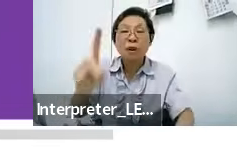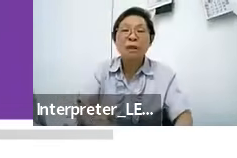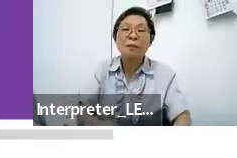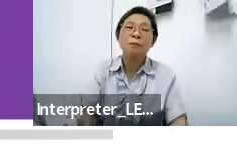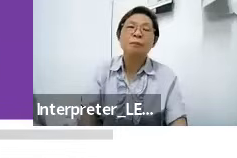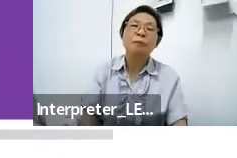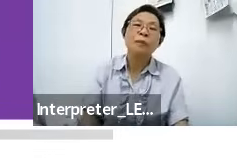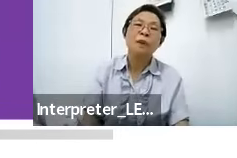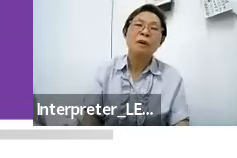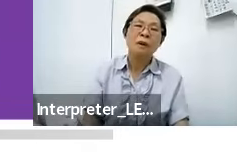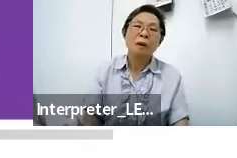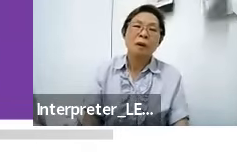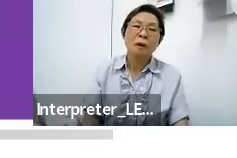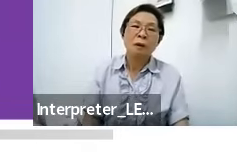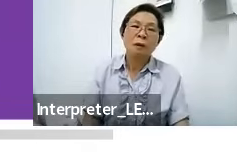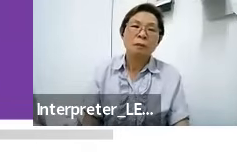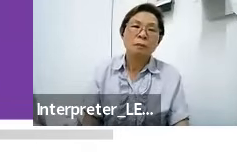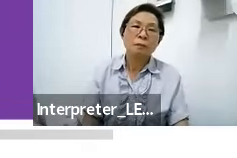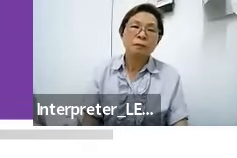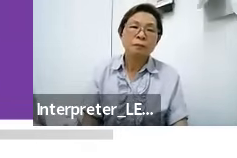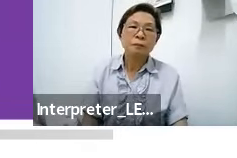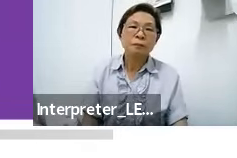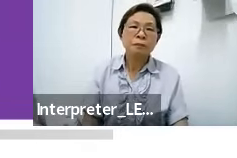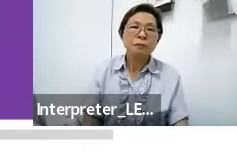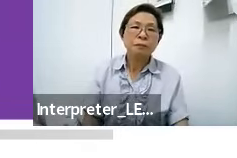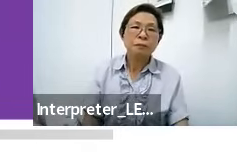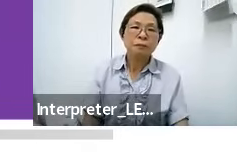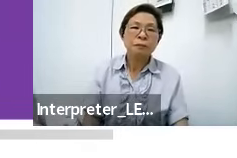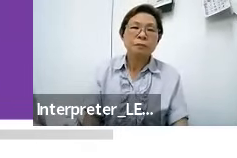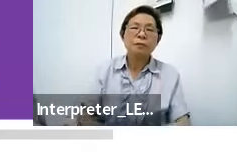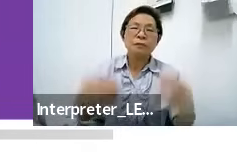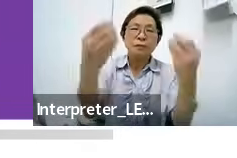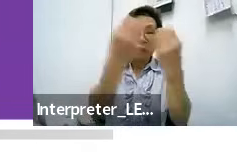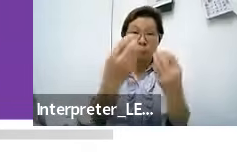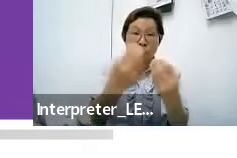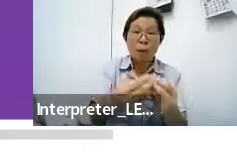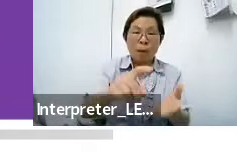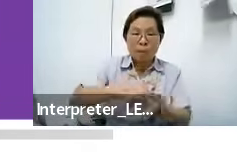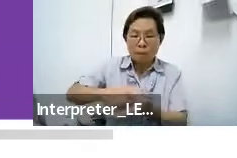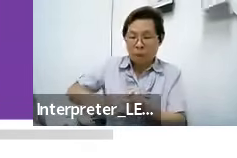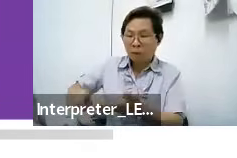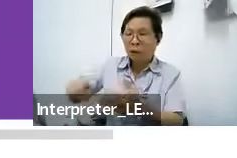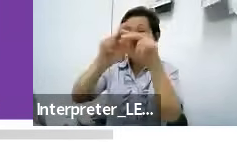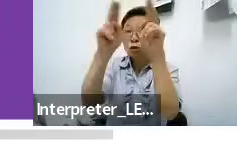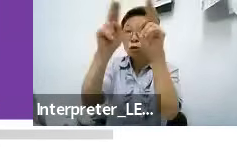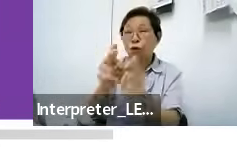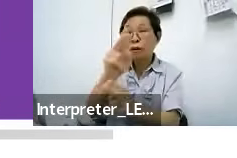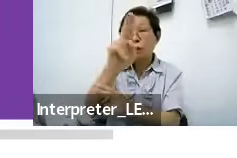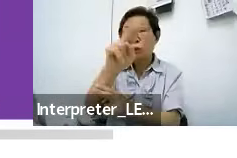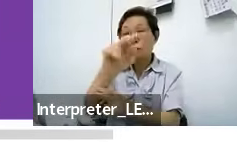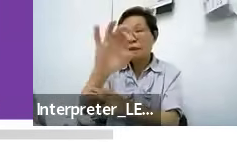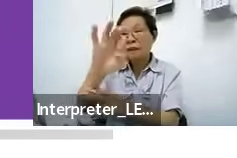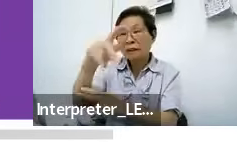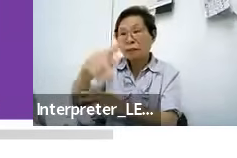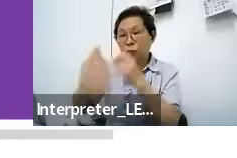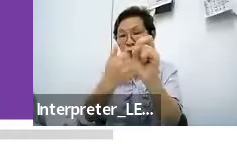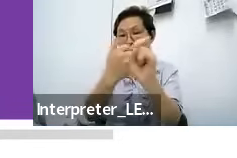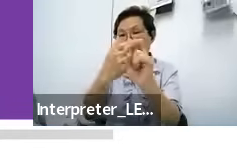our context, based on the statistic published by UNICEF in